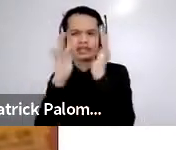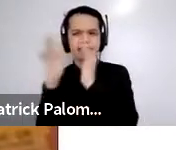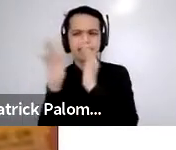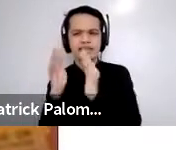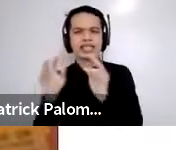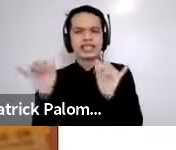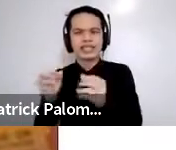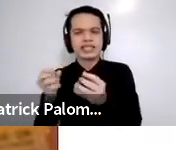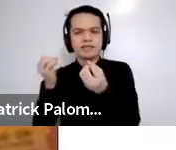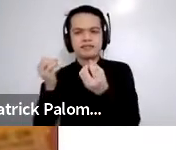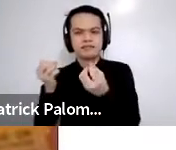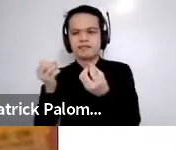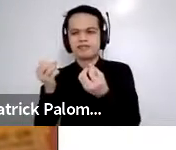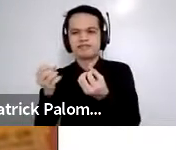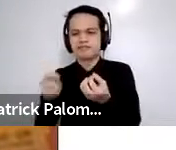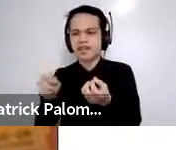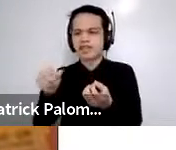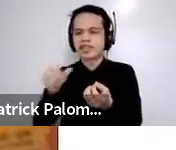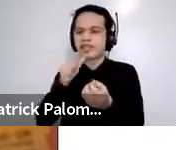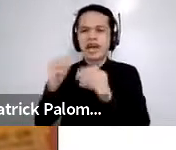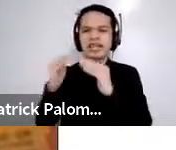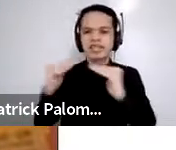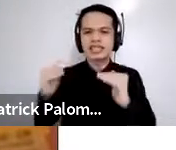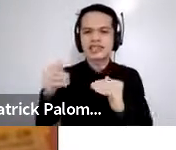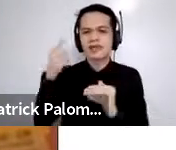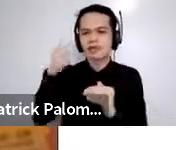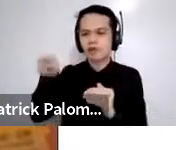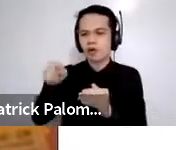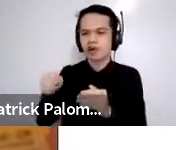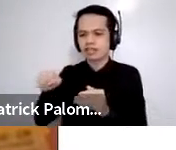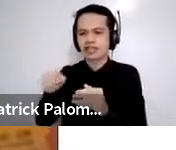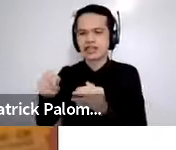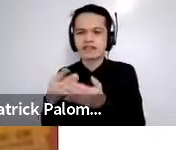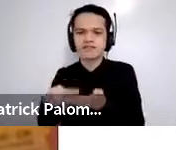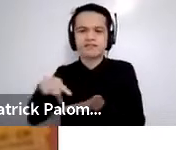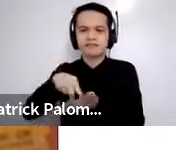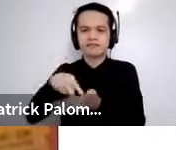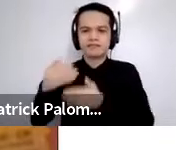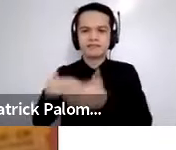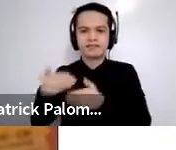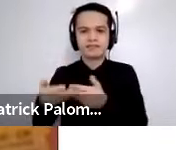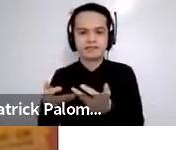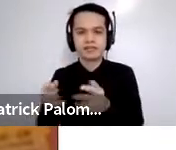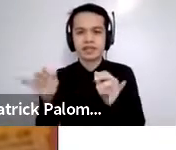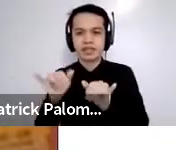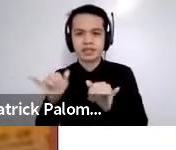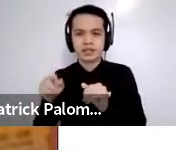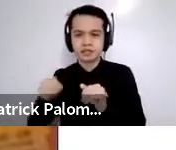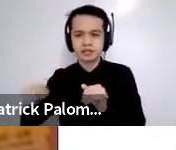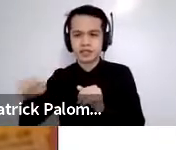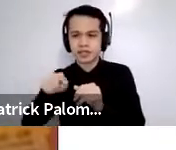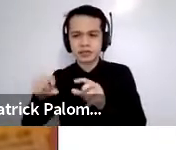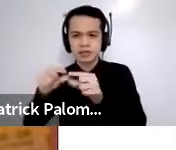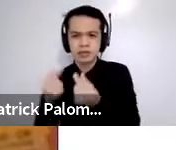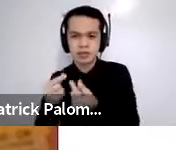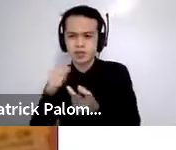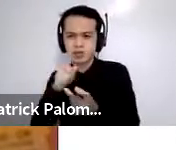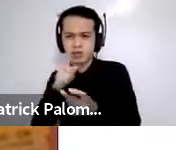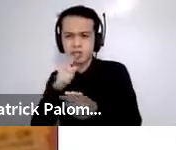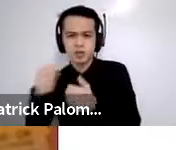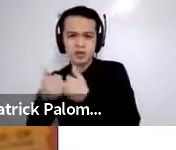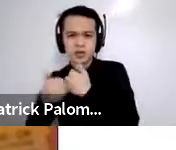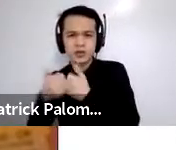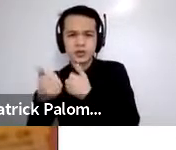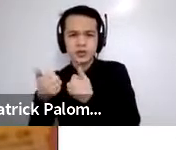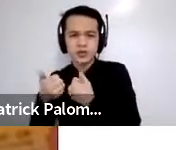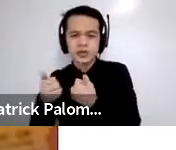strengthening their resilience. They should not be considered as an homogeneous group, and their climate vulnerability and adaptative capacity depend